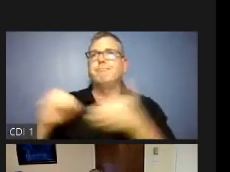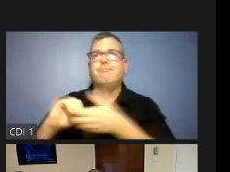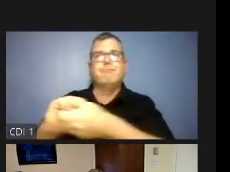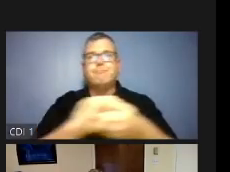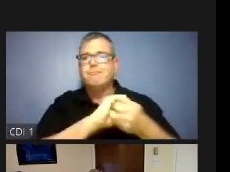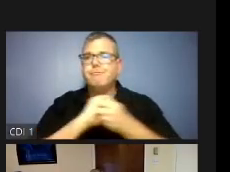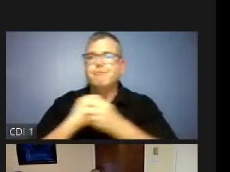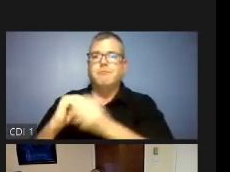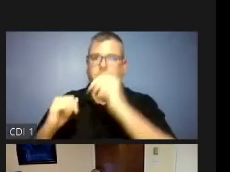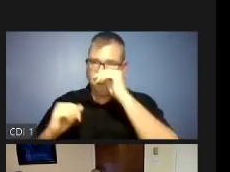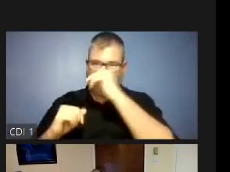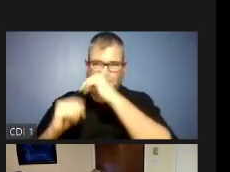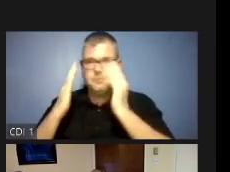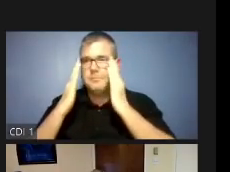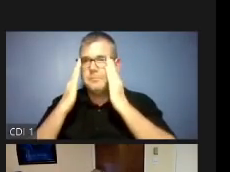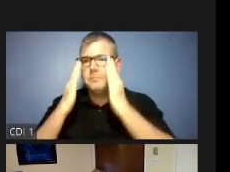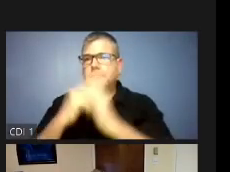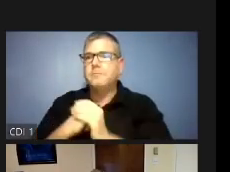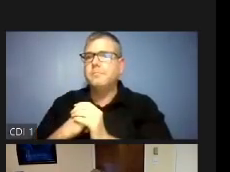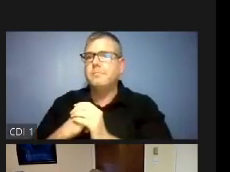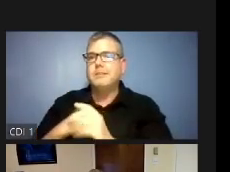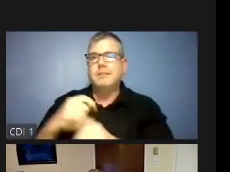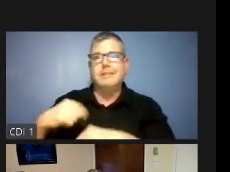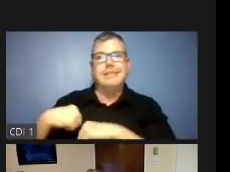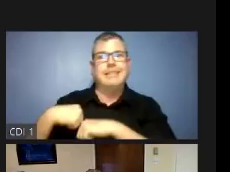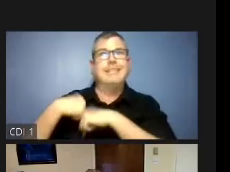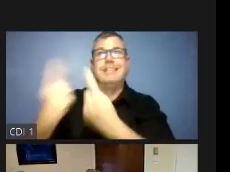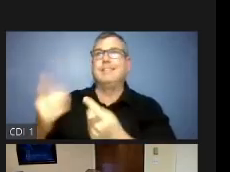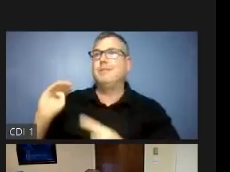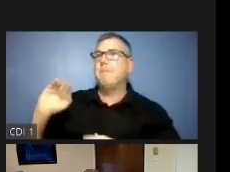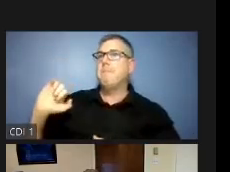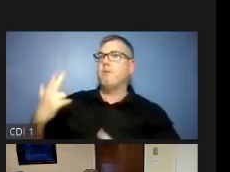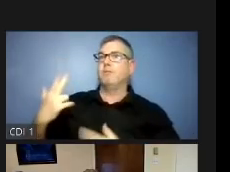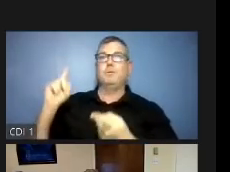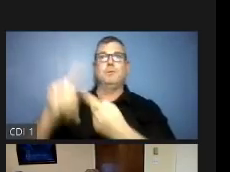March. So thank you. Next slide, please.